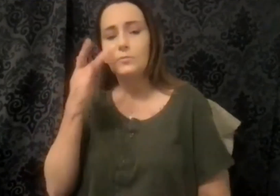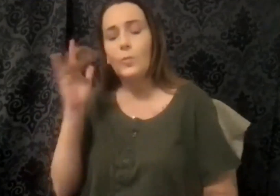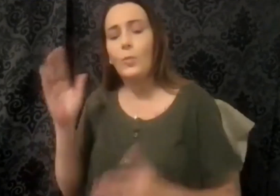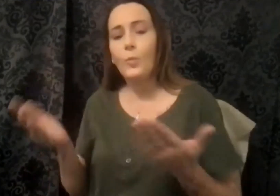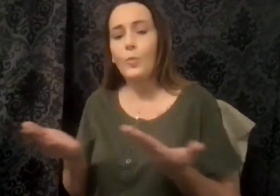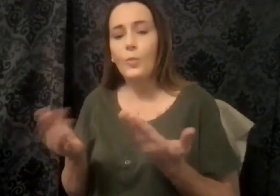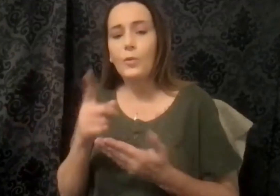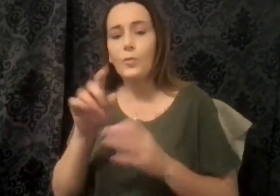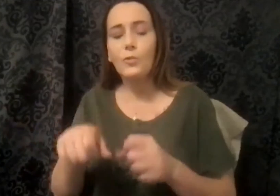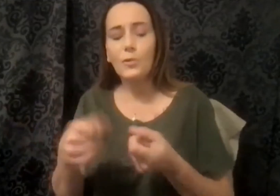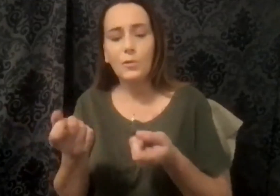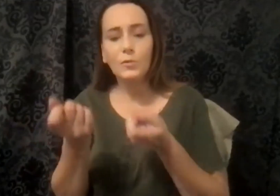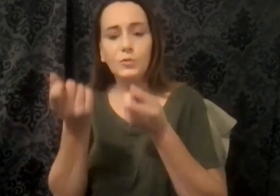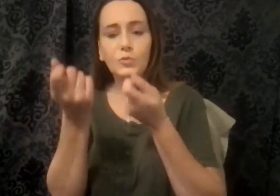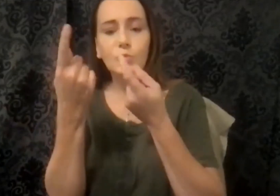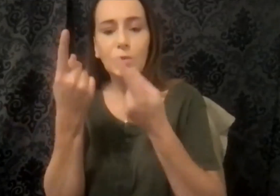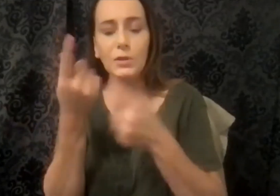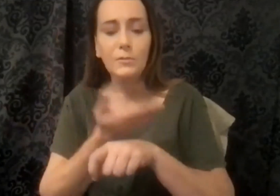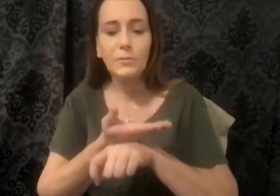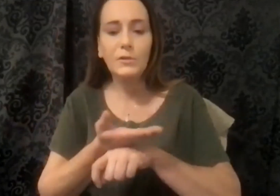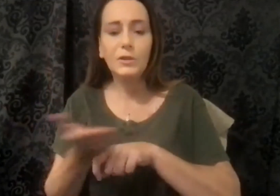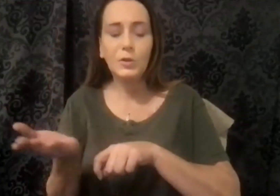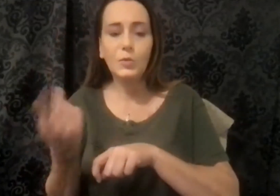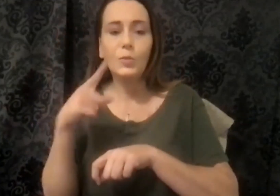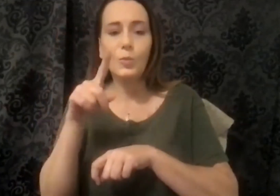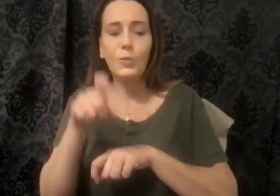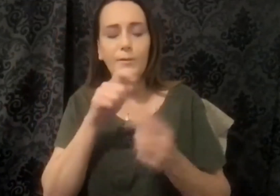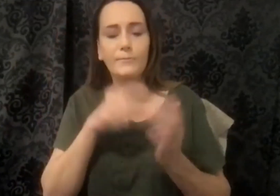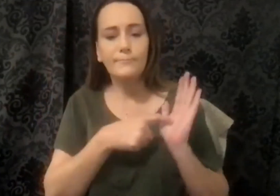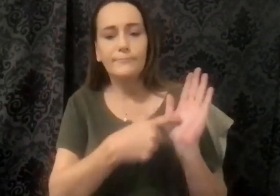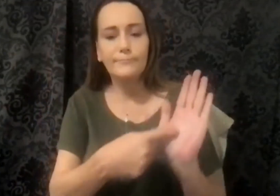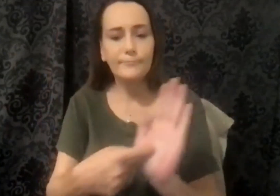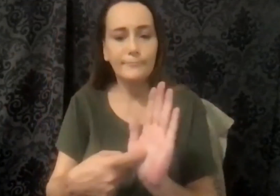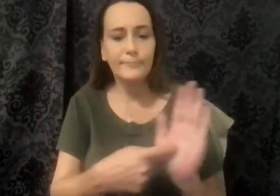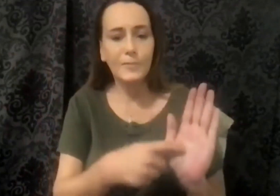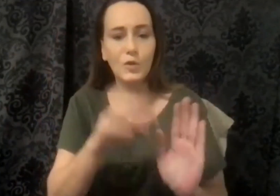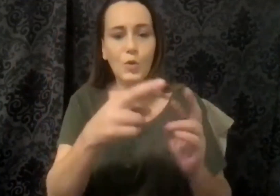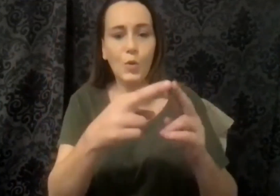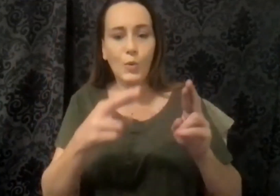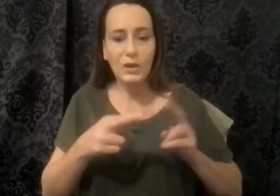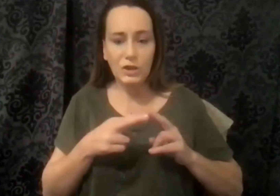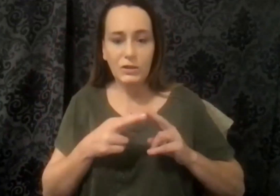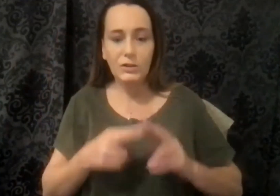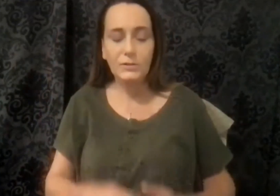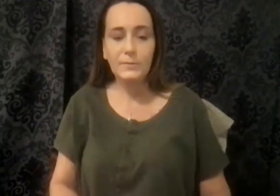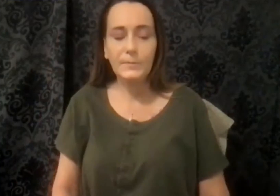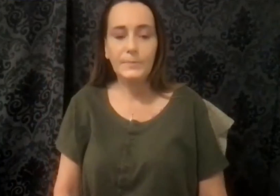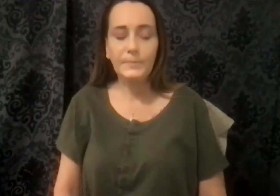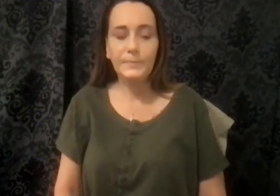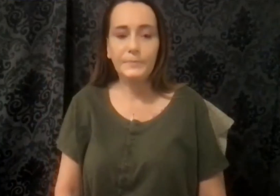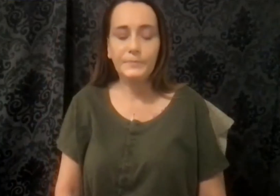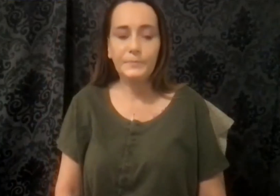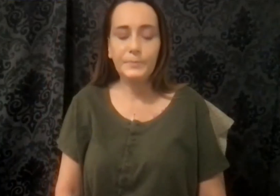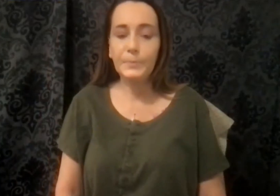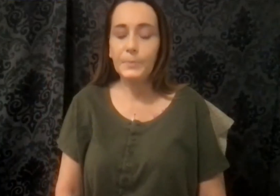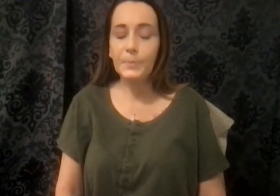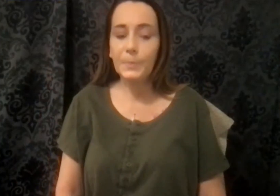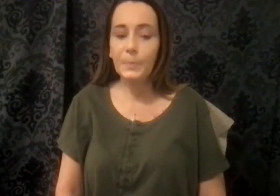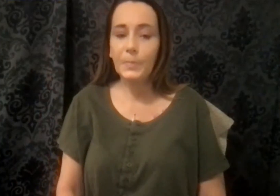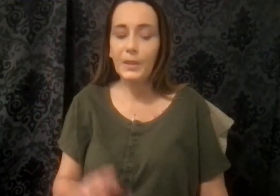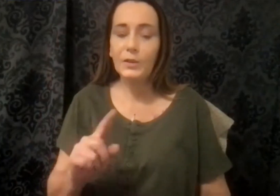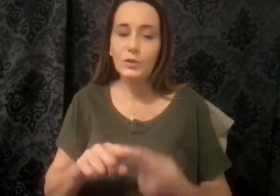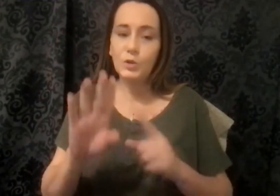guys understand the material that you need to present to your regions, hear from your members to your